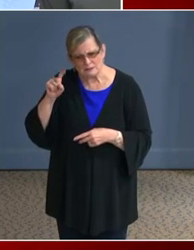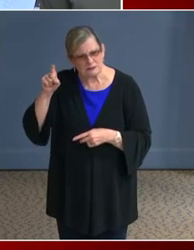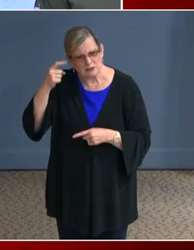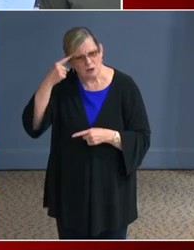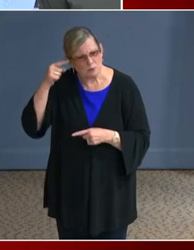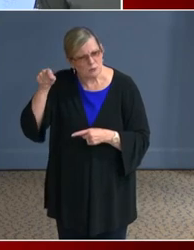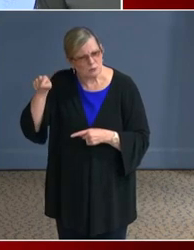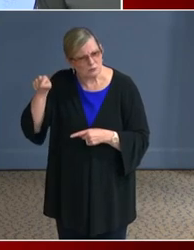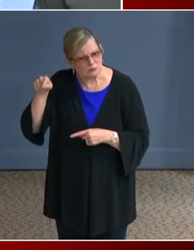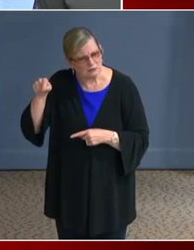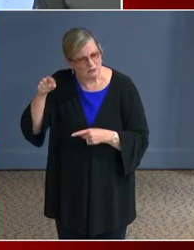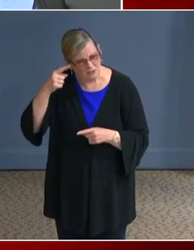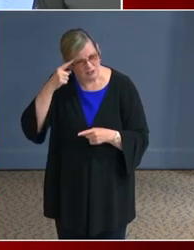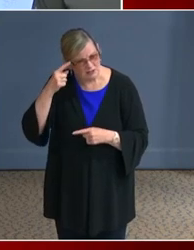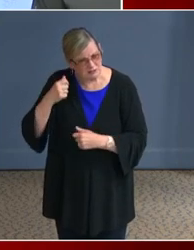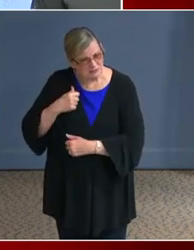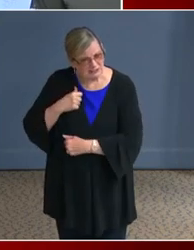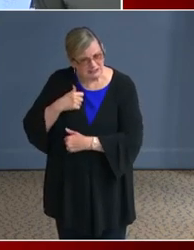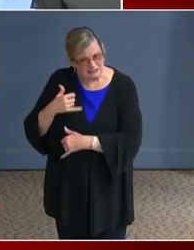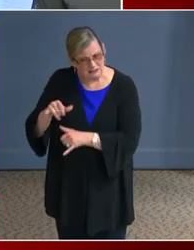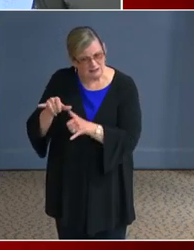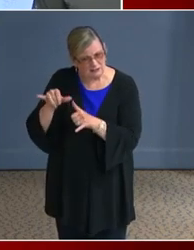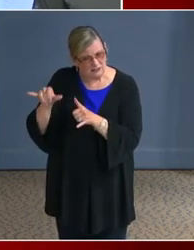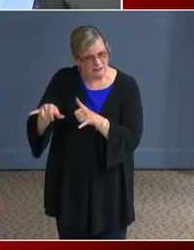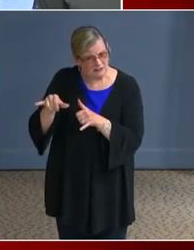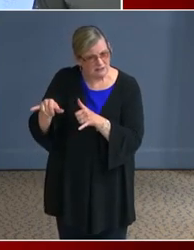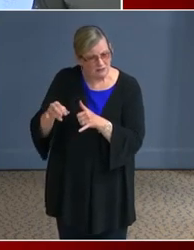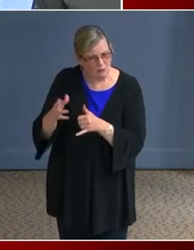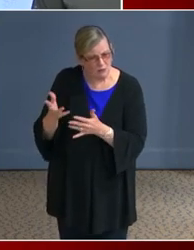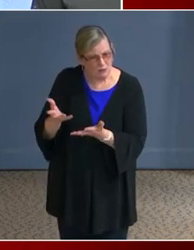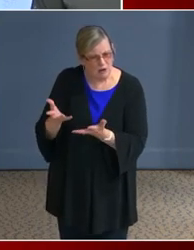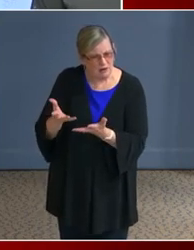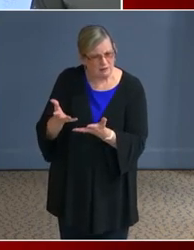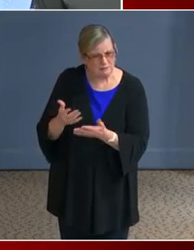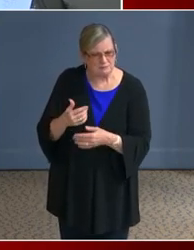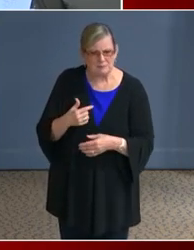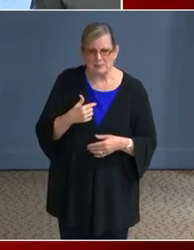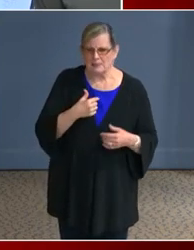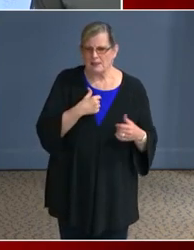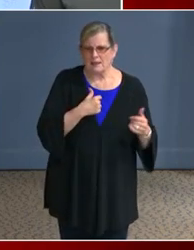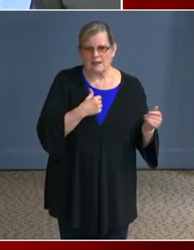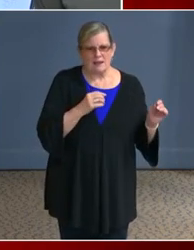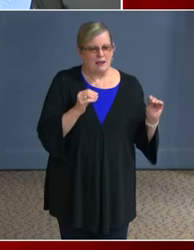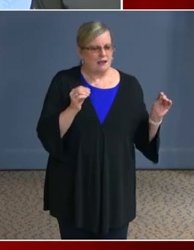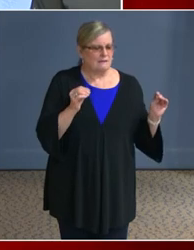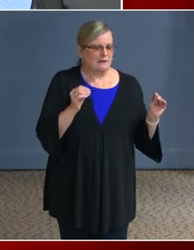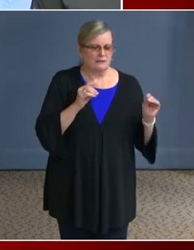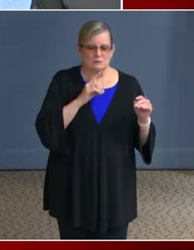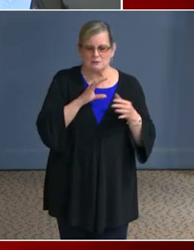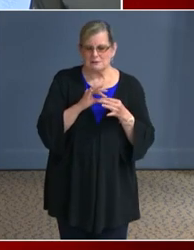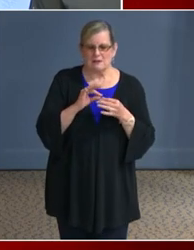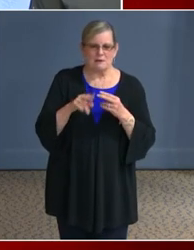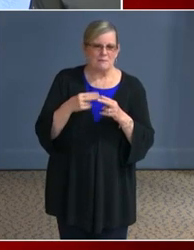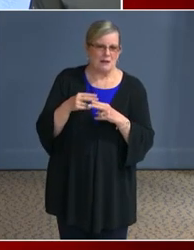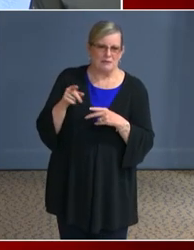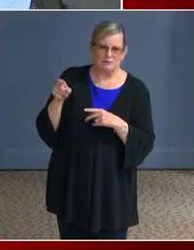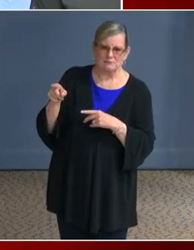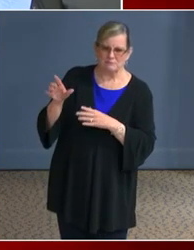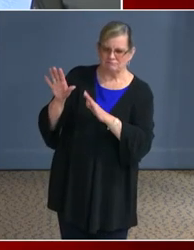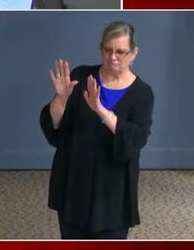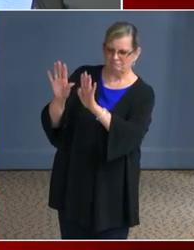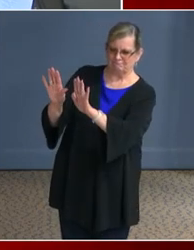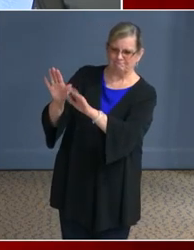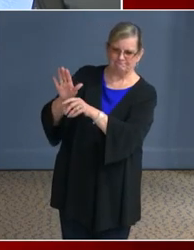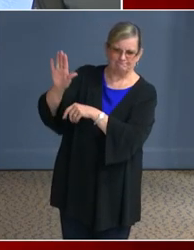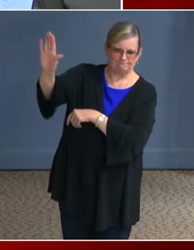they leave? I don't think I have anything to say right now about the fencing that remains at the Capitol. I